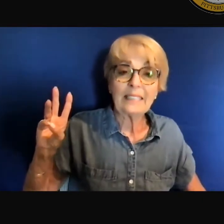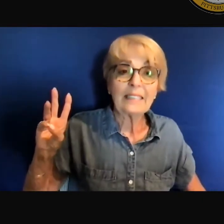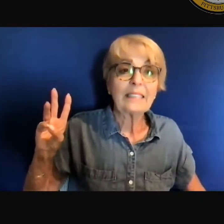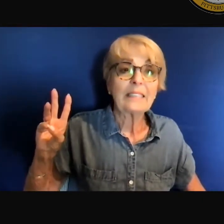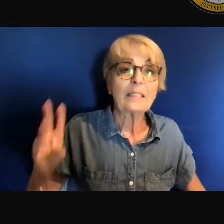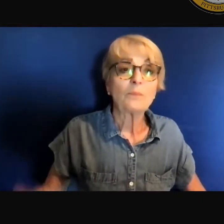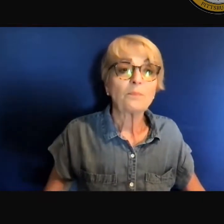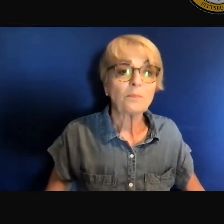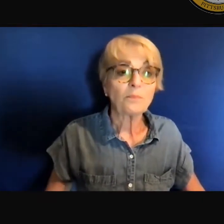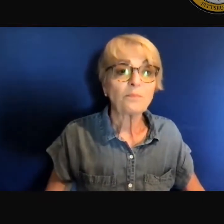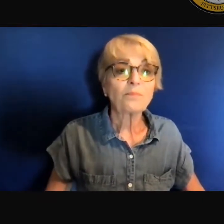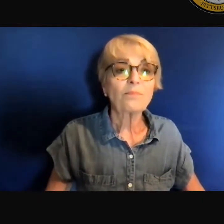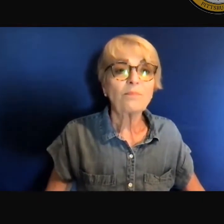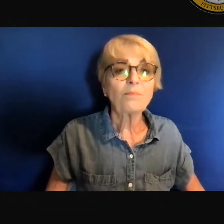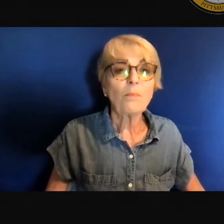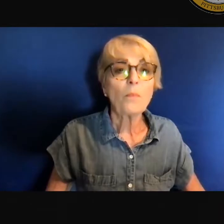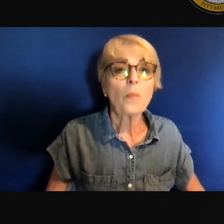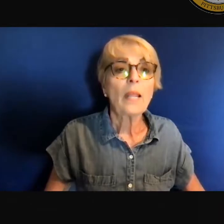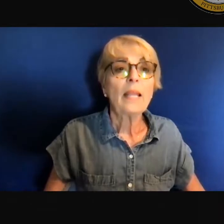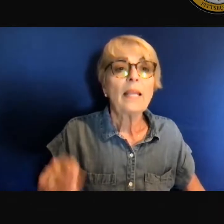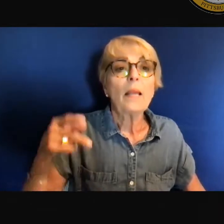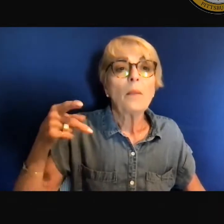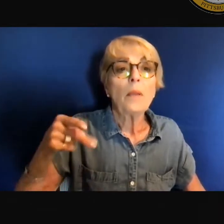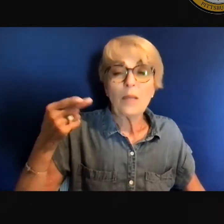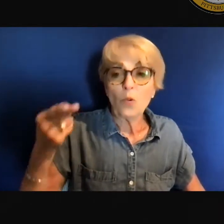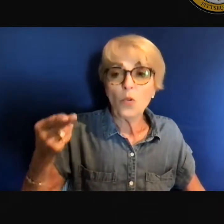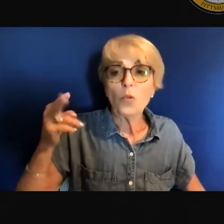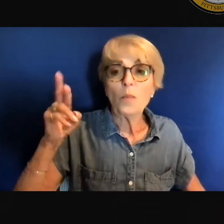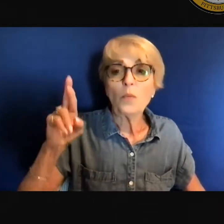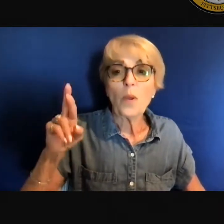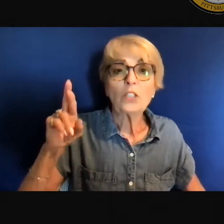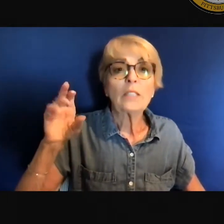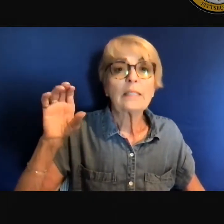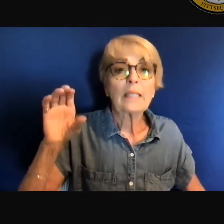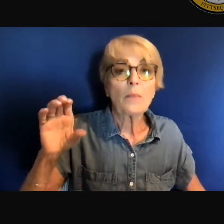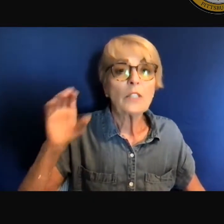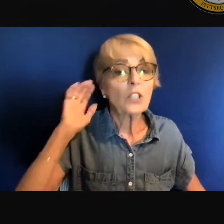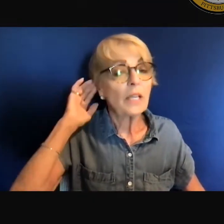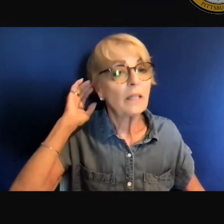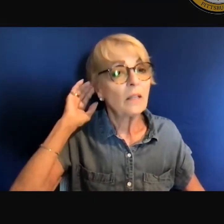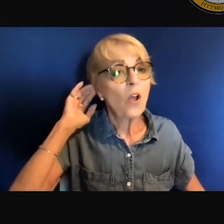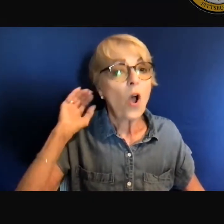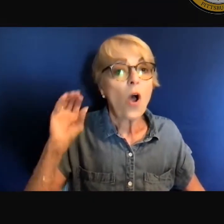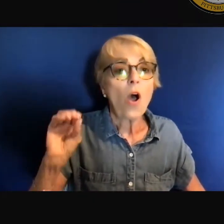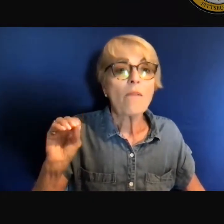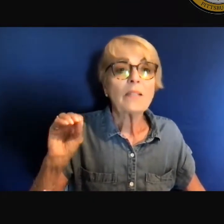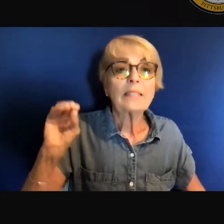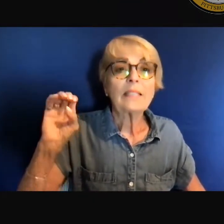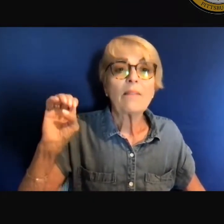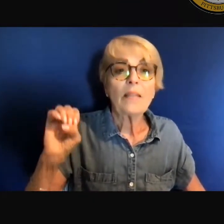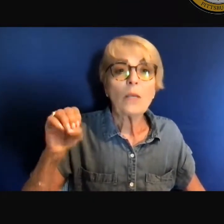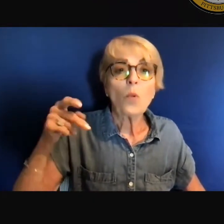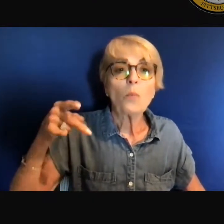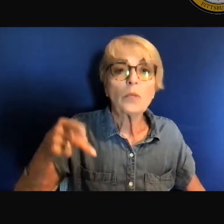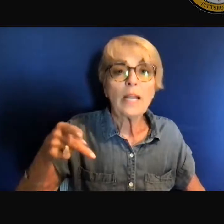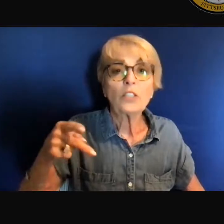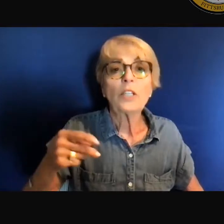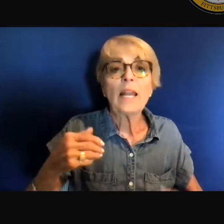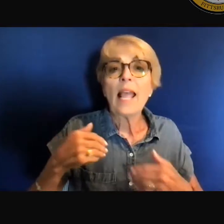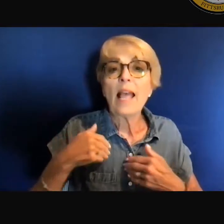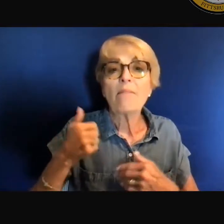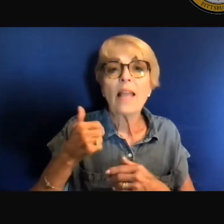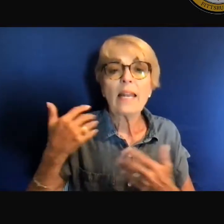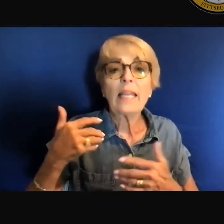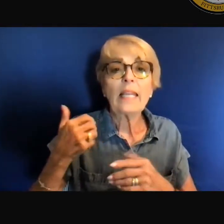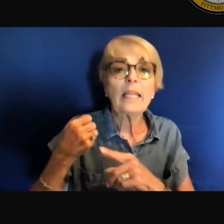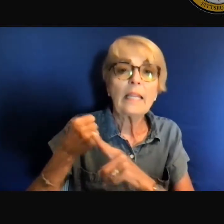suggests that the Pennsylvania Human Relations Commission or the Office of Equal Protection look at disparate impacts emerging from